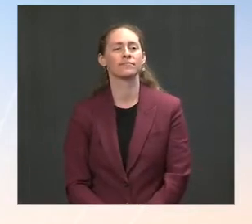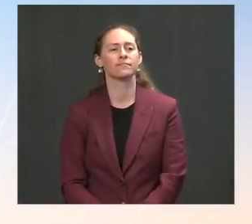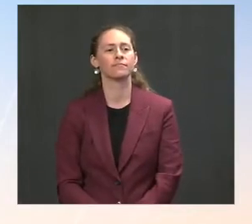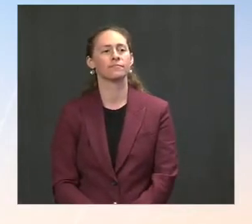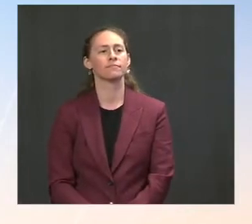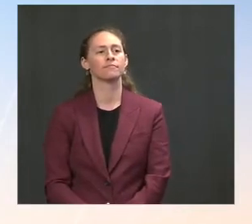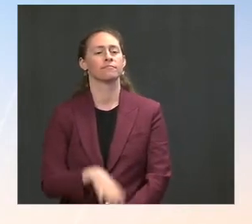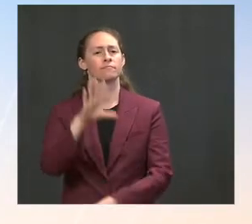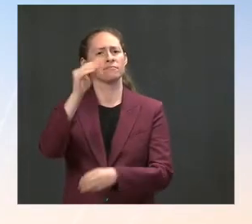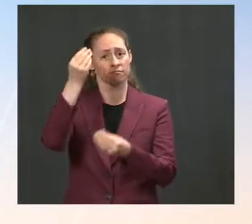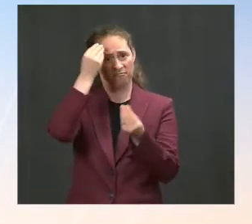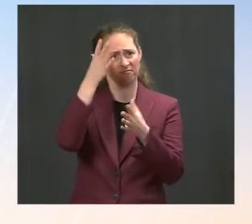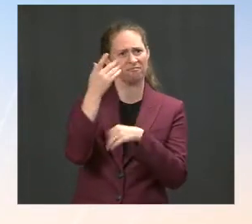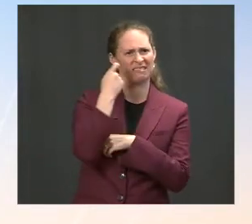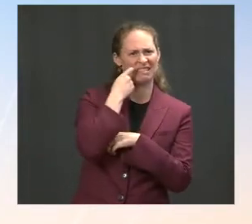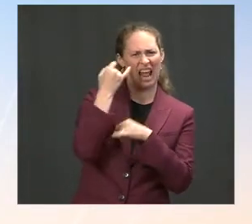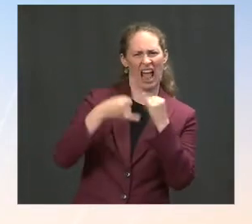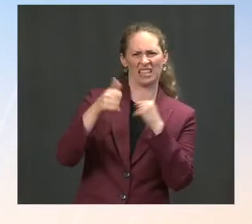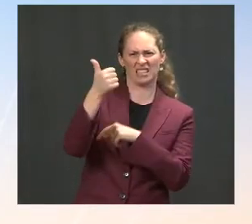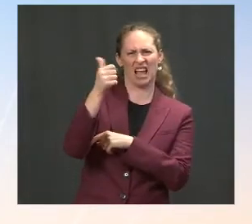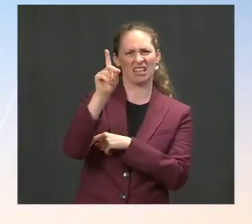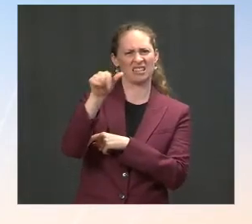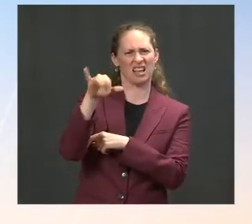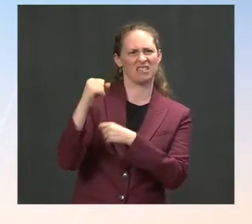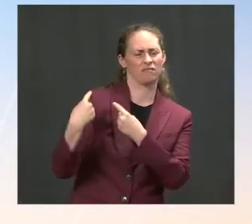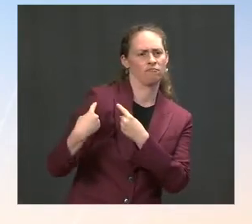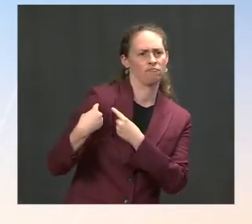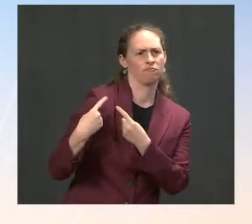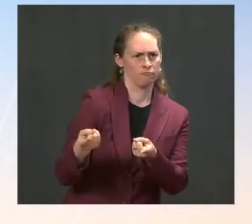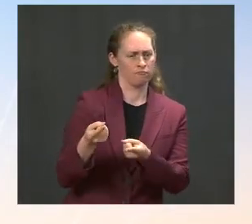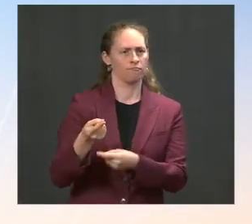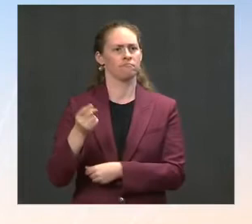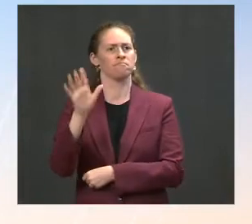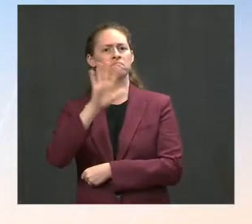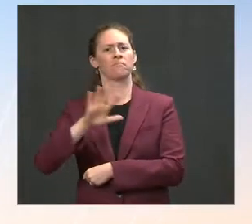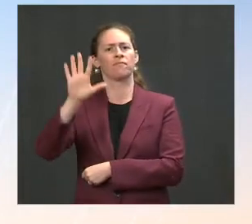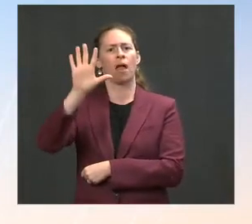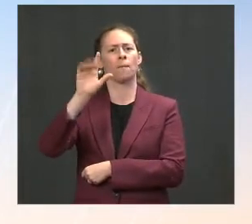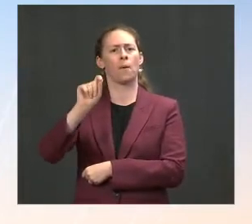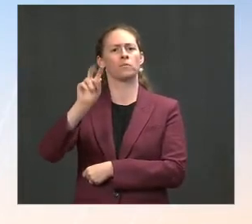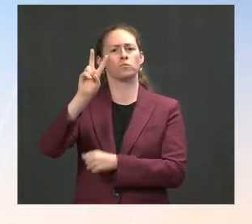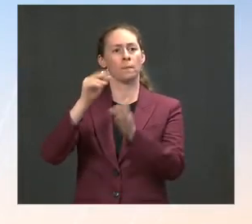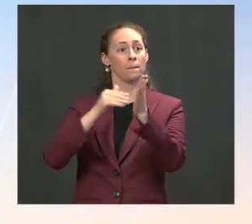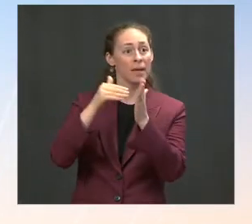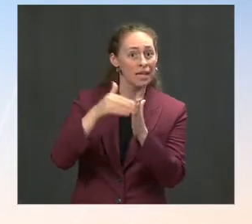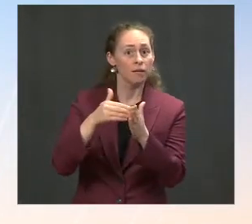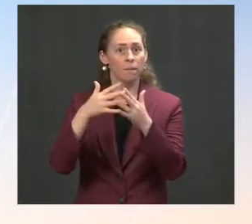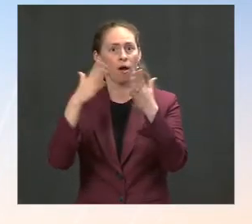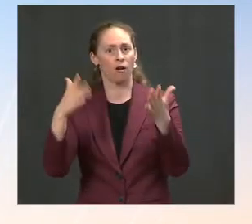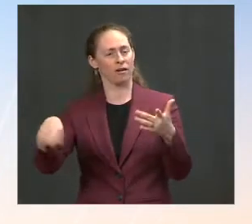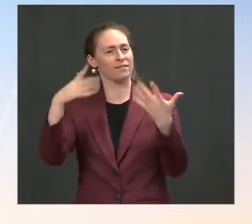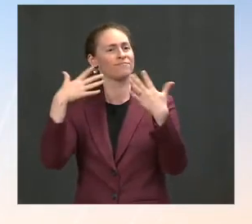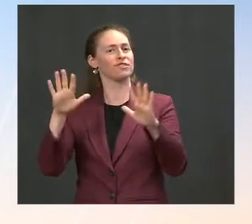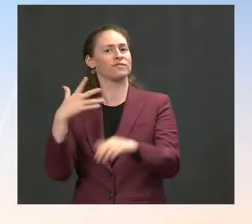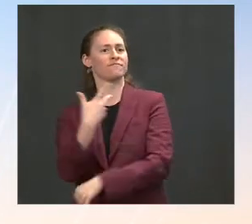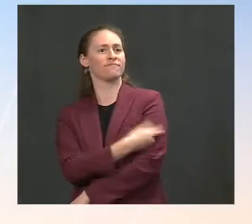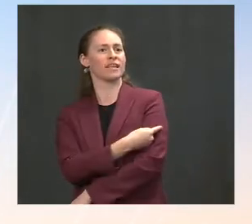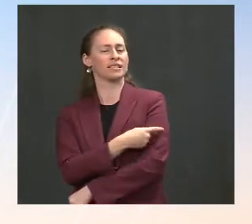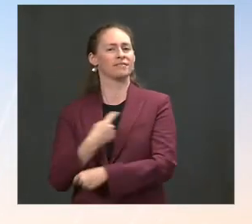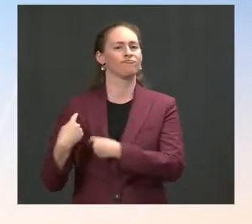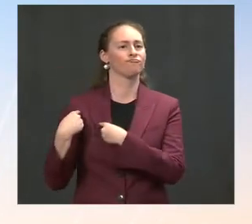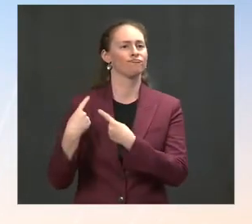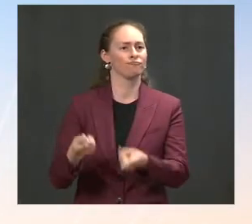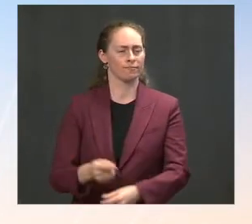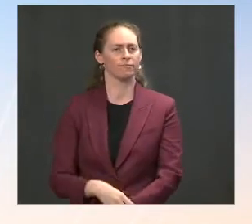than 5.2 million Americans have gotten a shot. Now, there will be institutions, there will be private sector companies